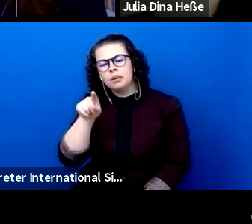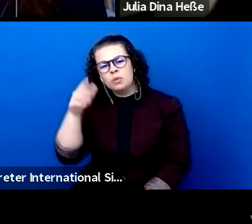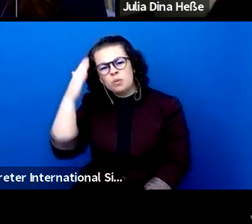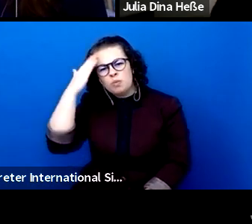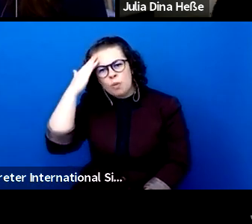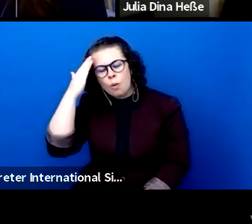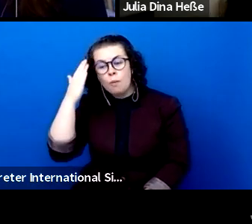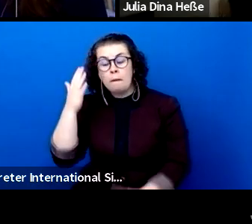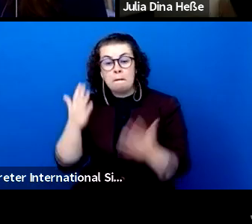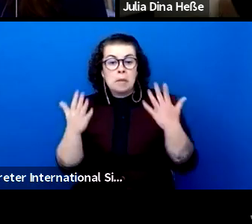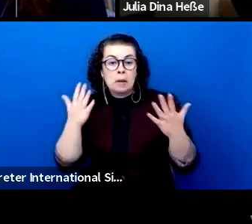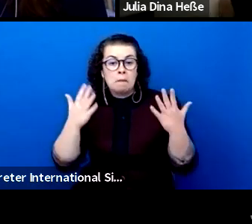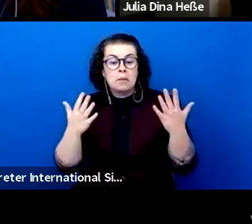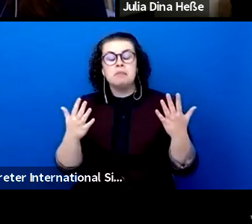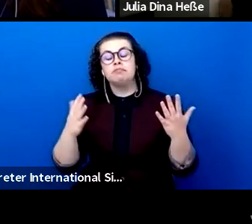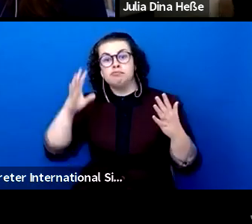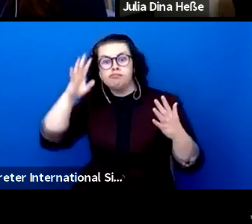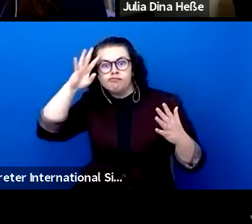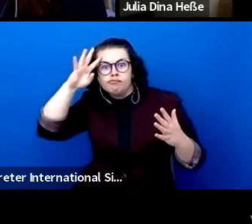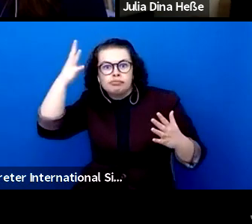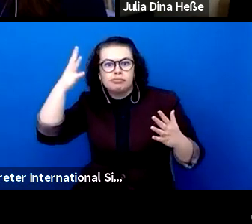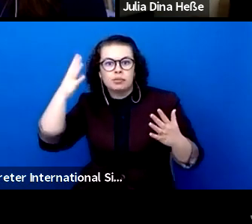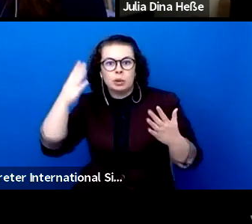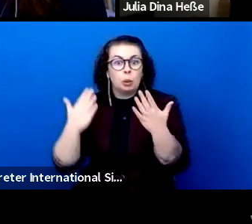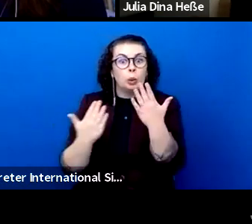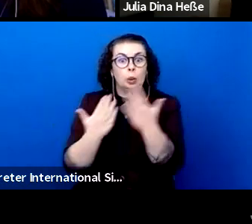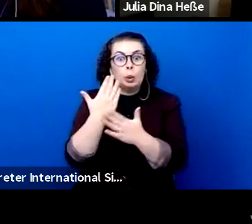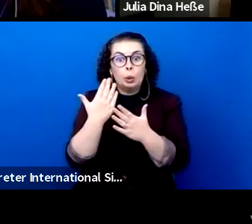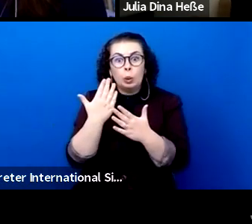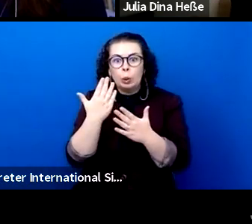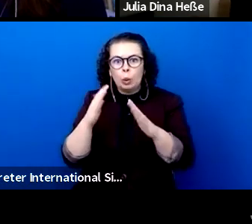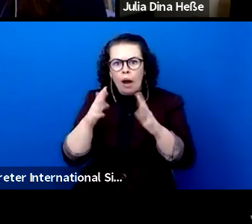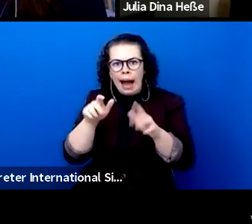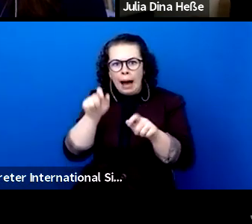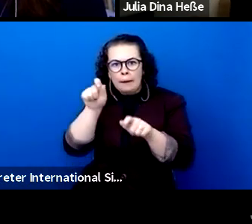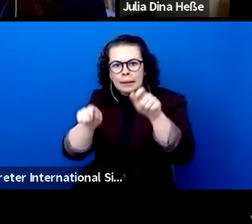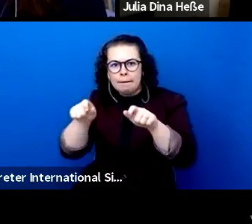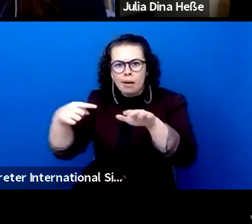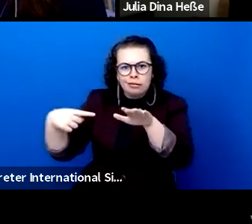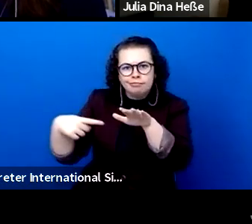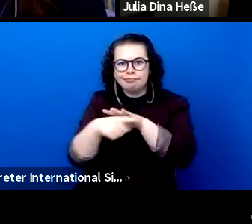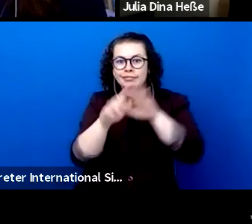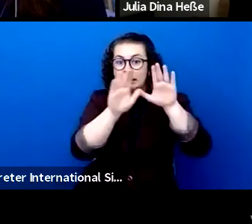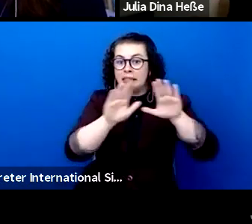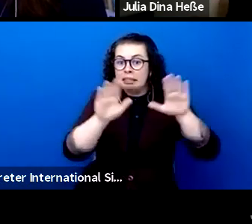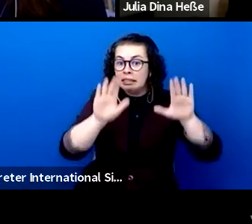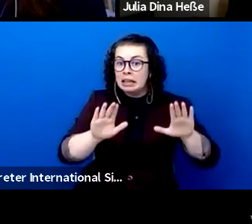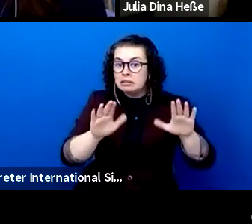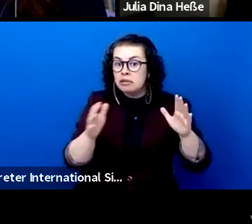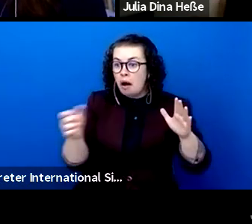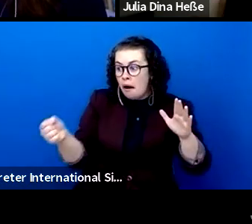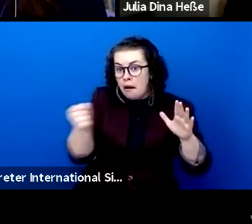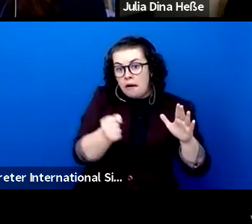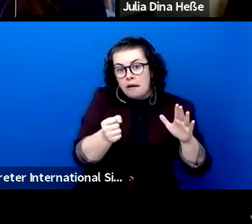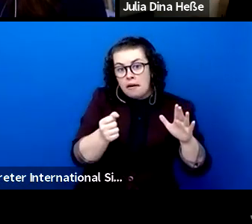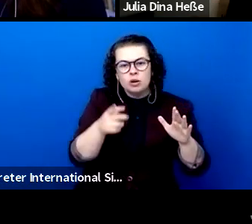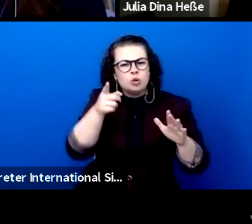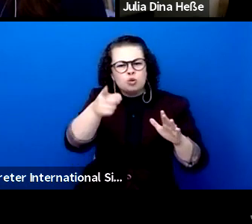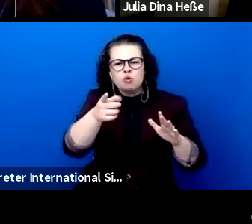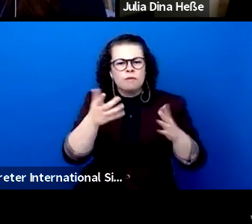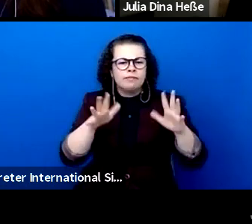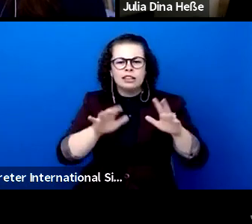innovative ways for people to come into the theaters? When you look at the whole world, you have been traveling and